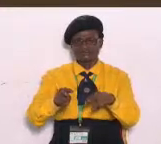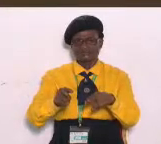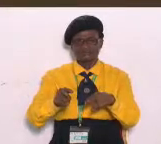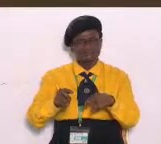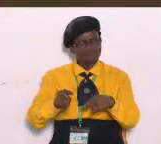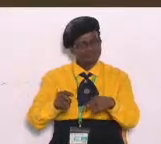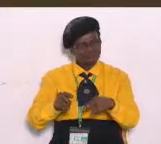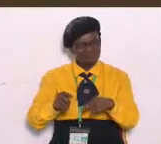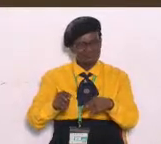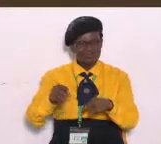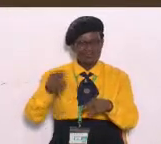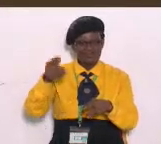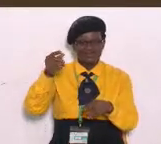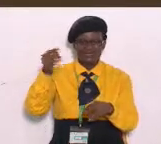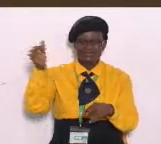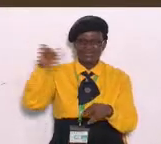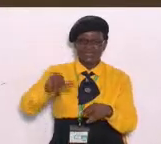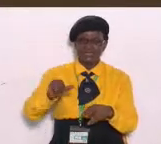They begin to